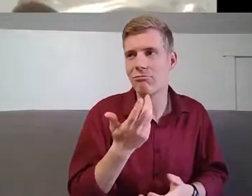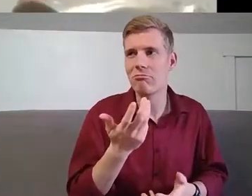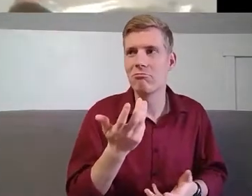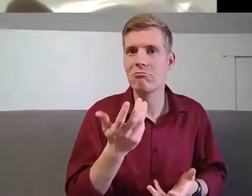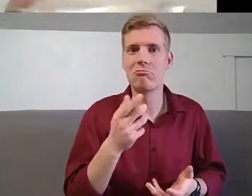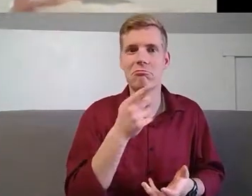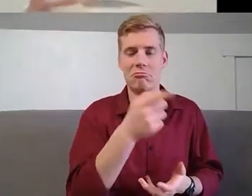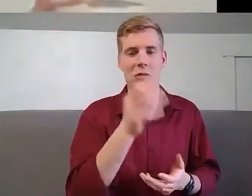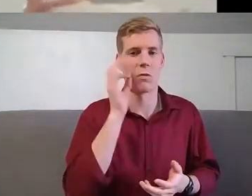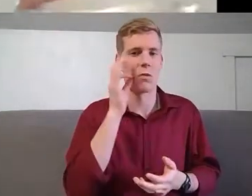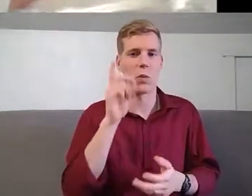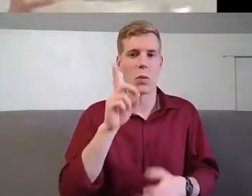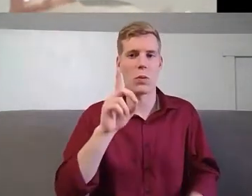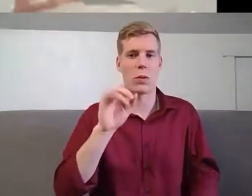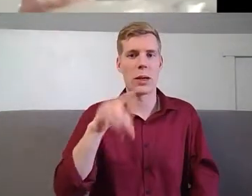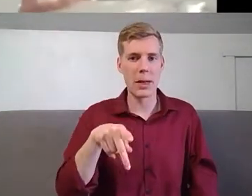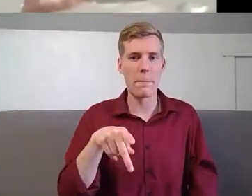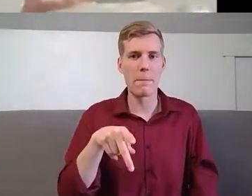like this fruit dip